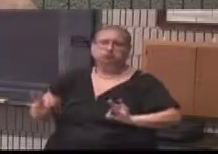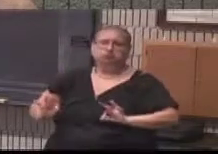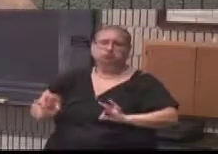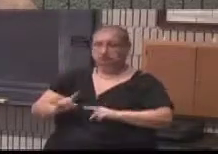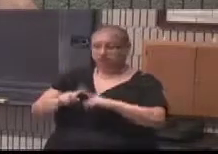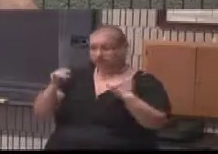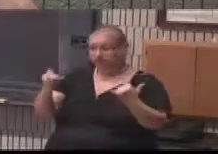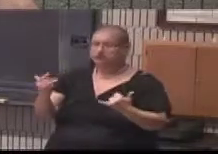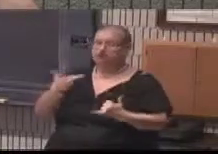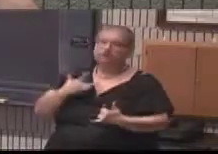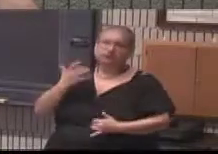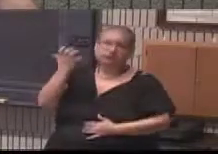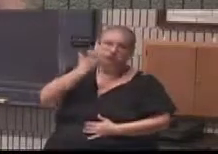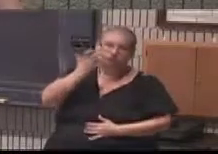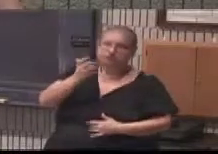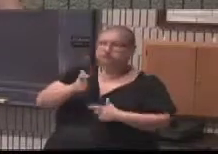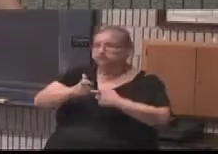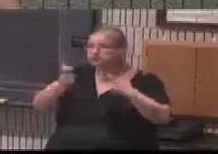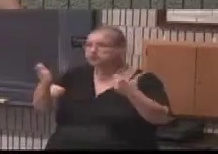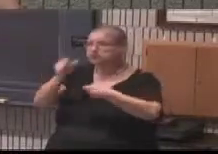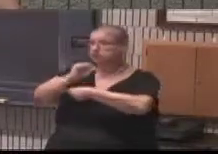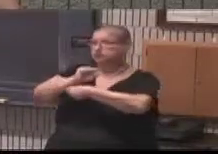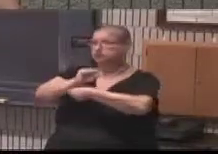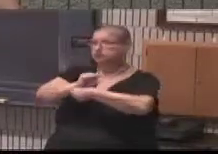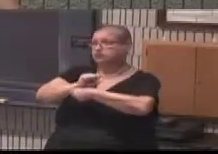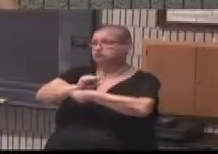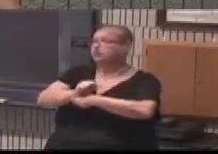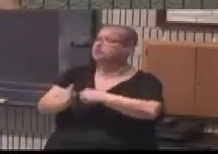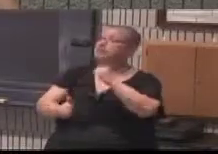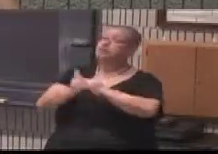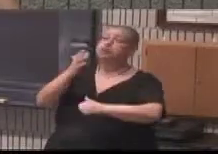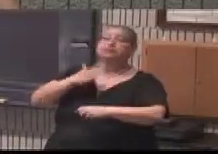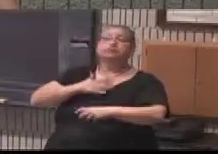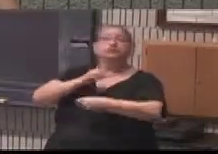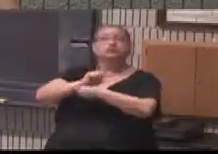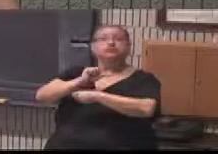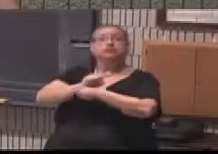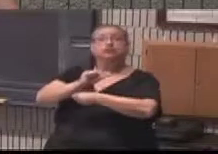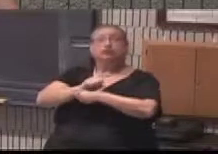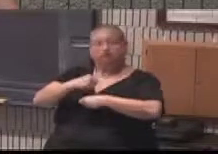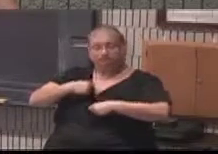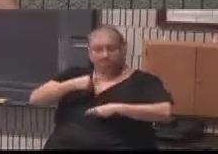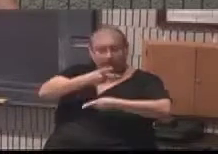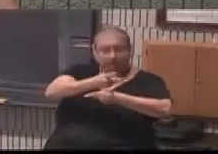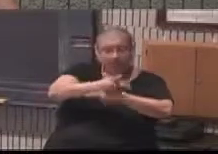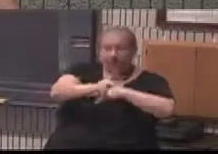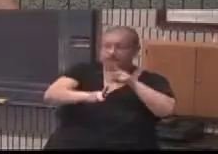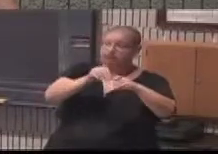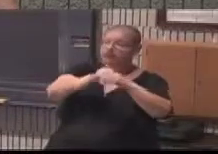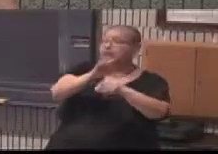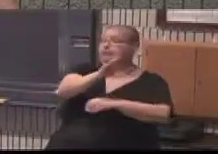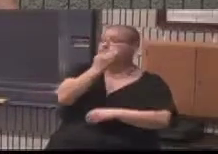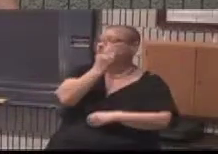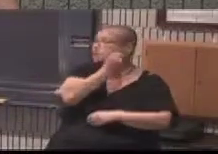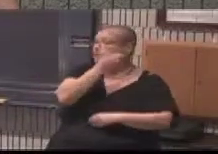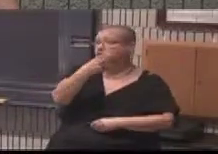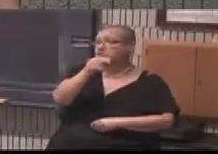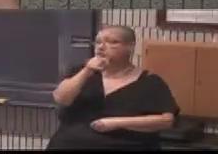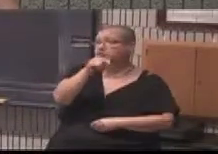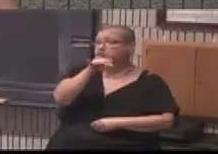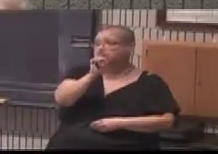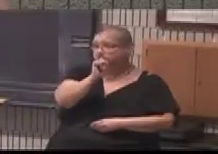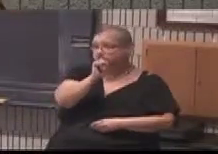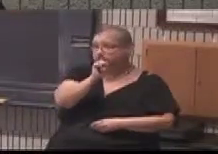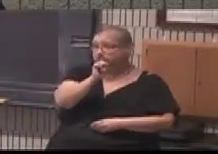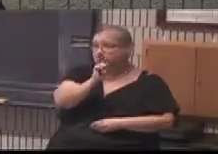stairs. Most of my career has been spent in home care and hospice. I've worked from bedside to